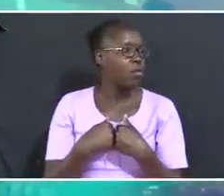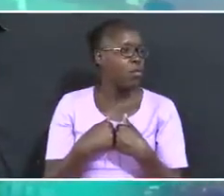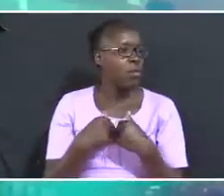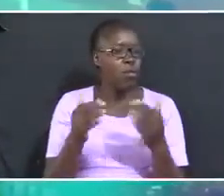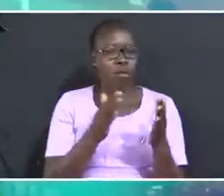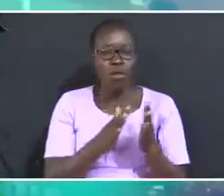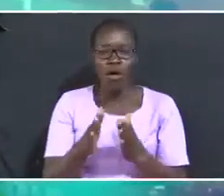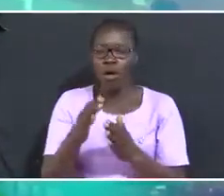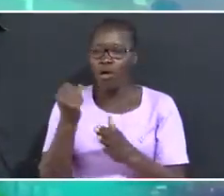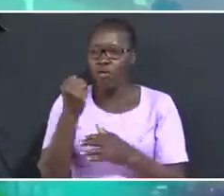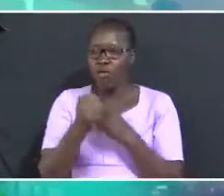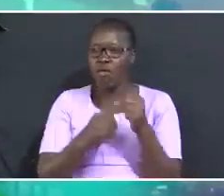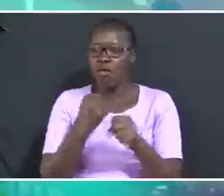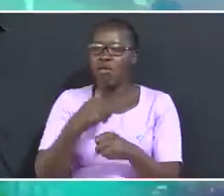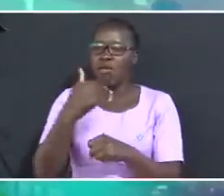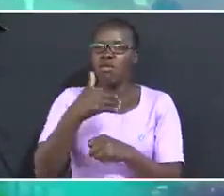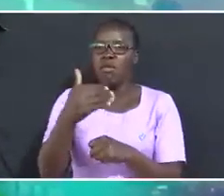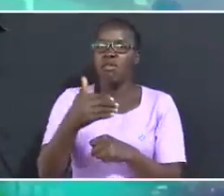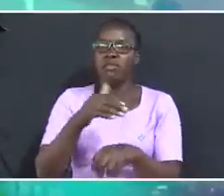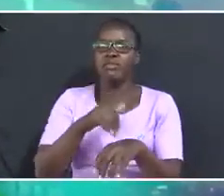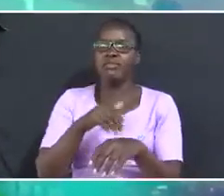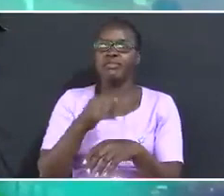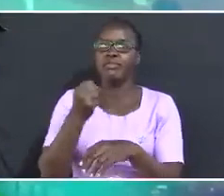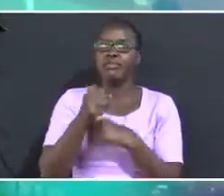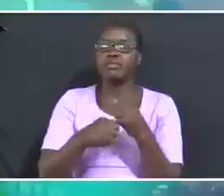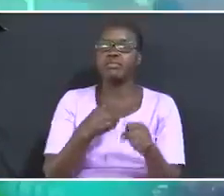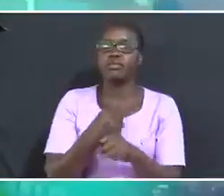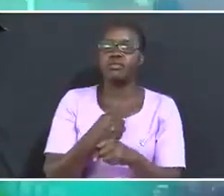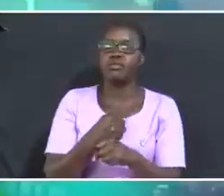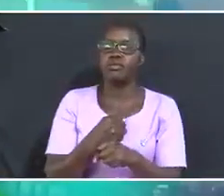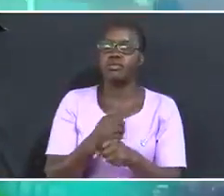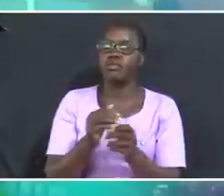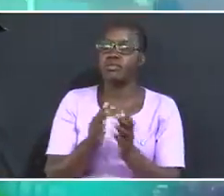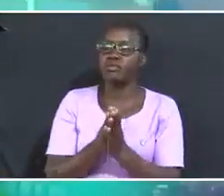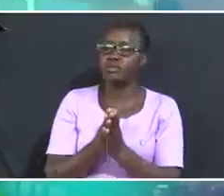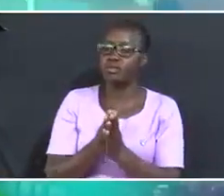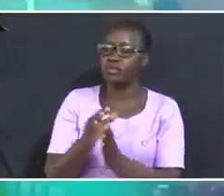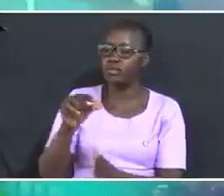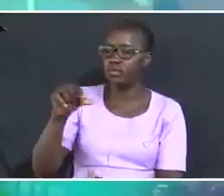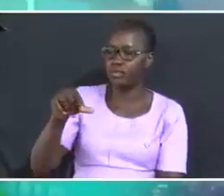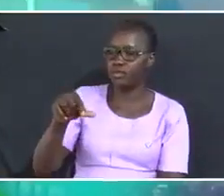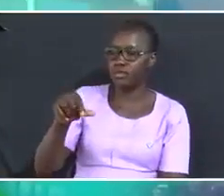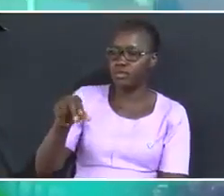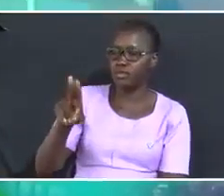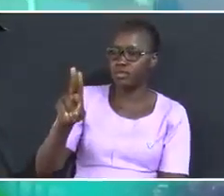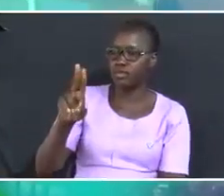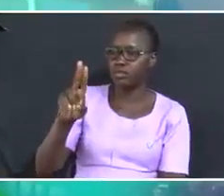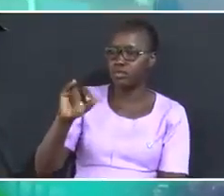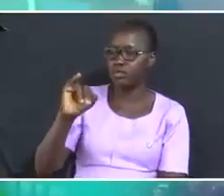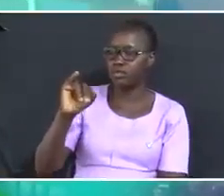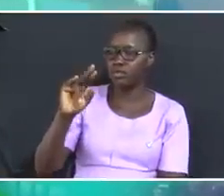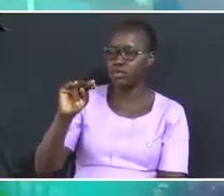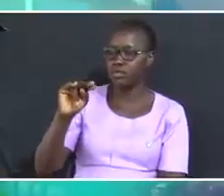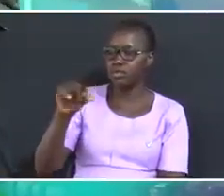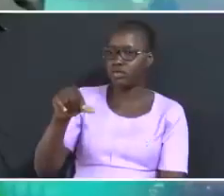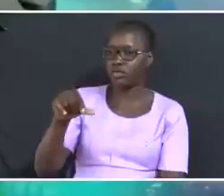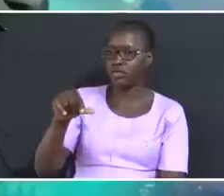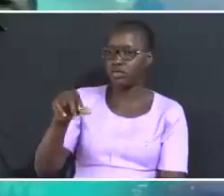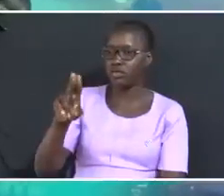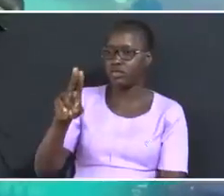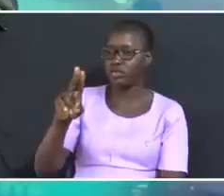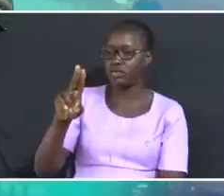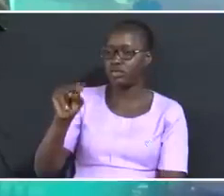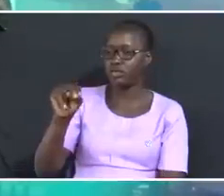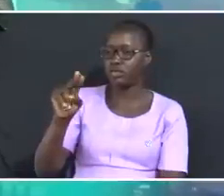every 5 years, and we call those 5 years a quinquennium. So we started